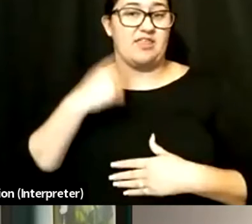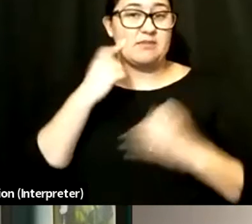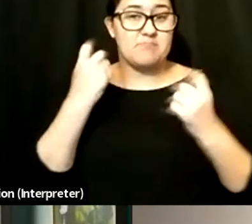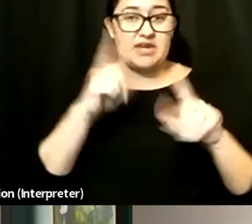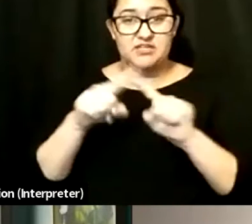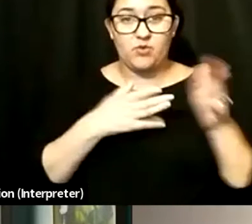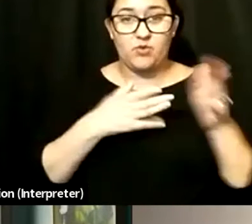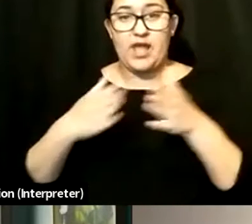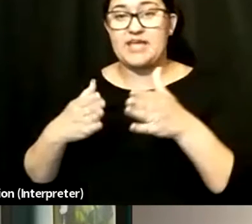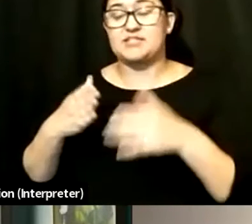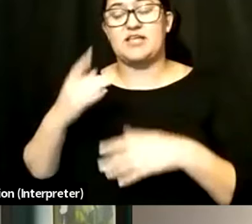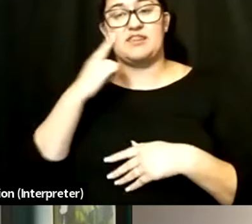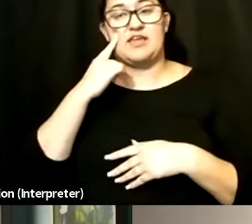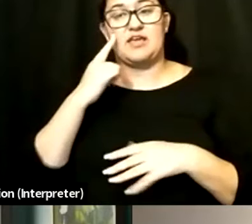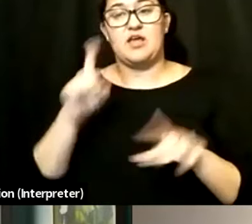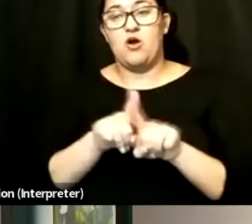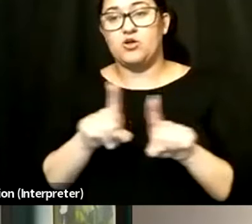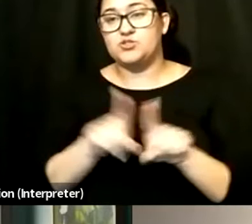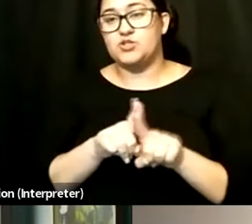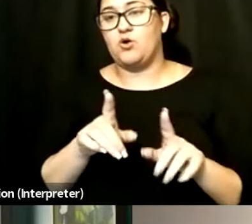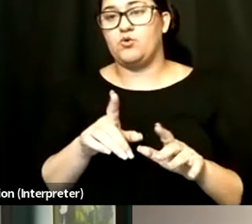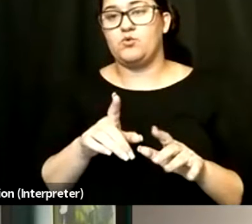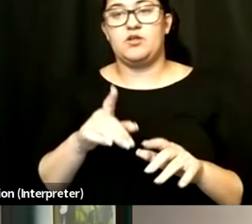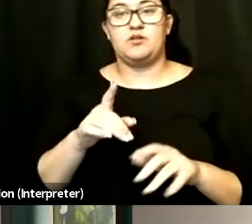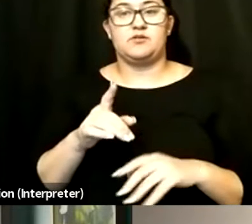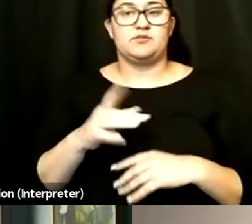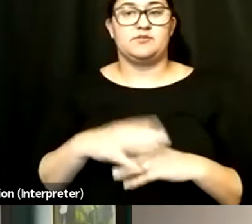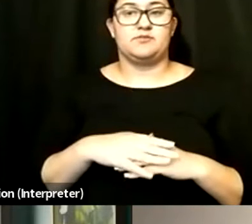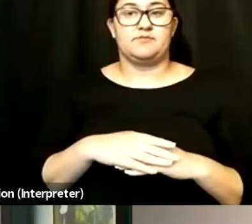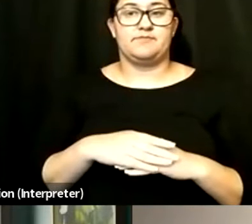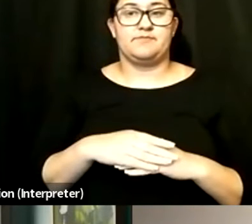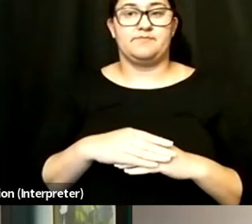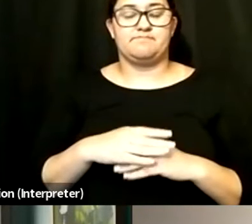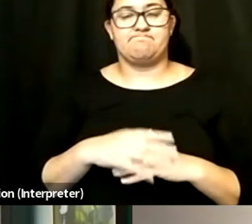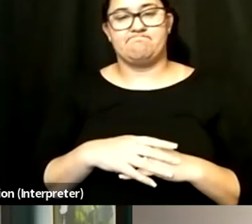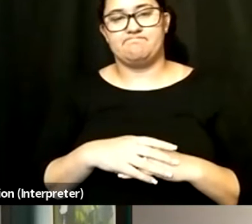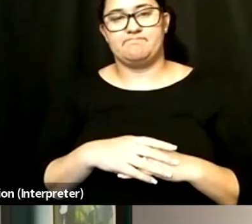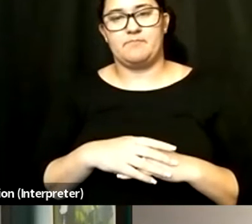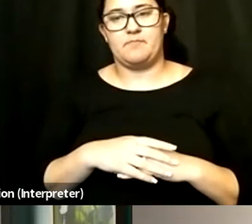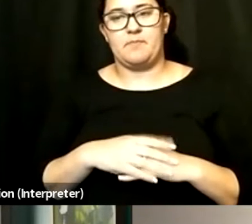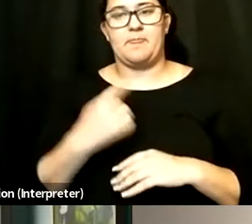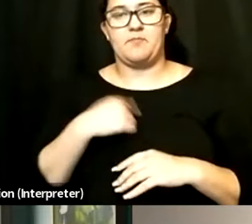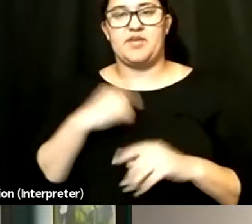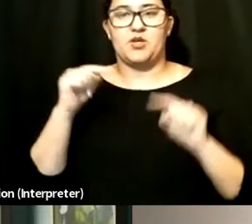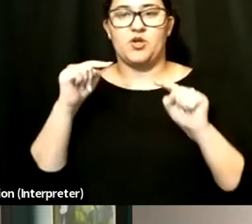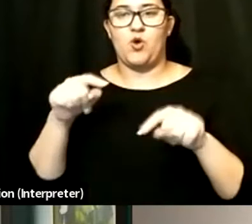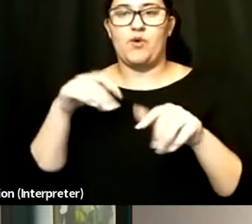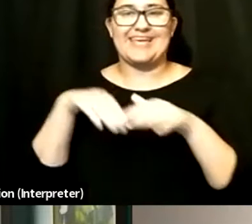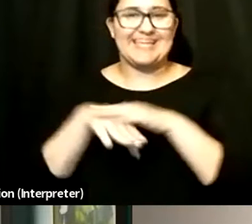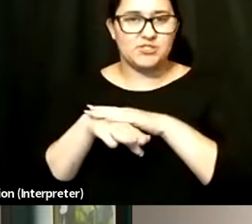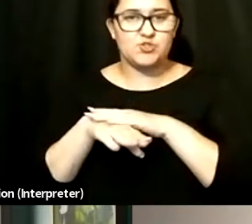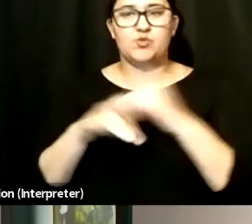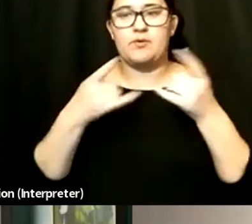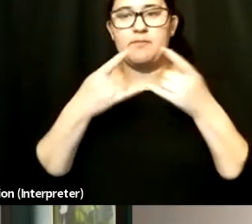it's been a reemergence into society masked that has reminded me like, all the ableism that